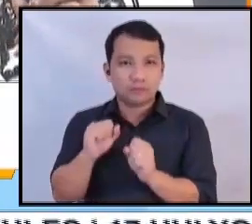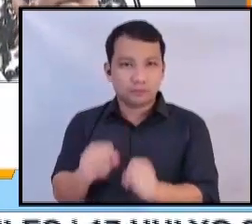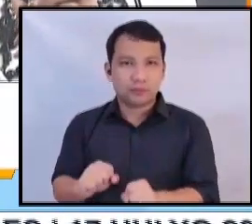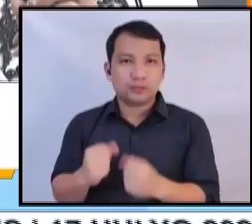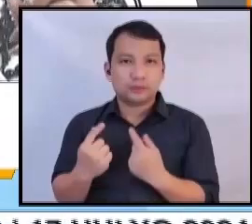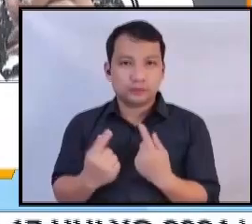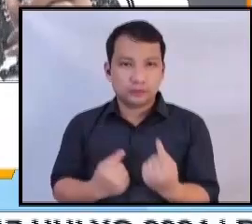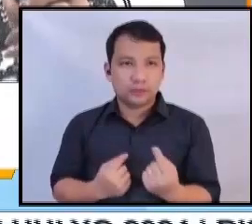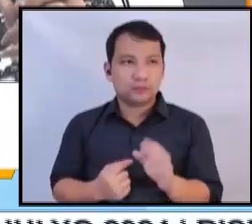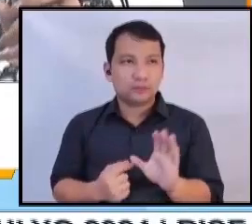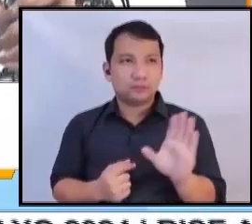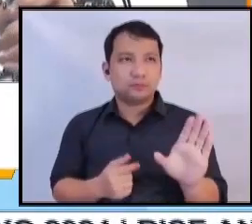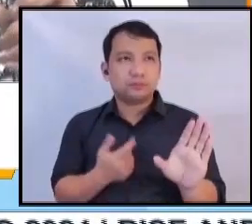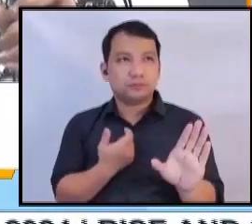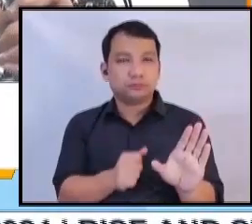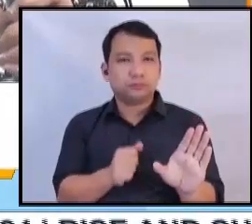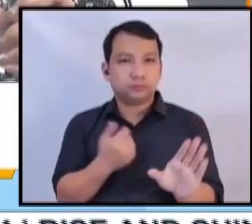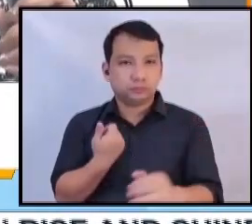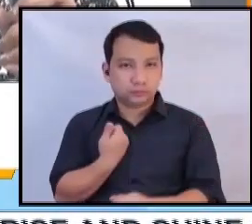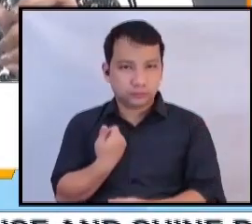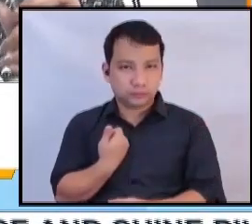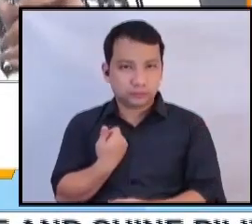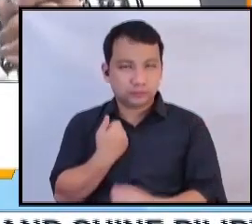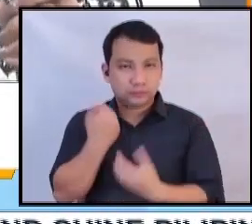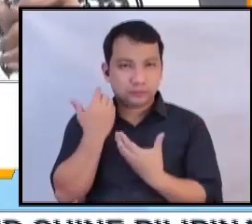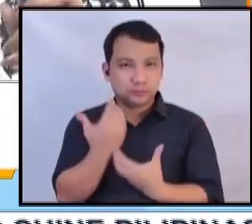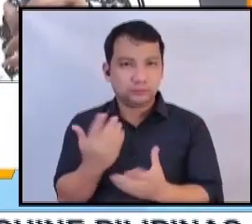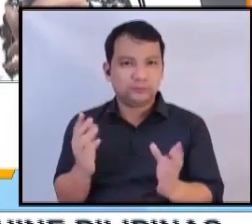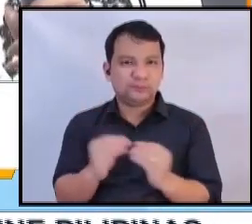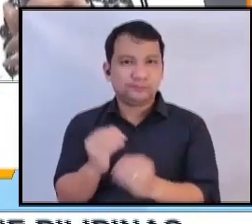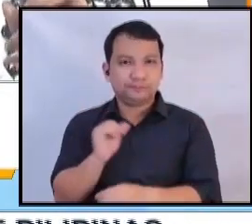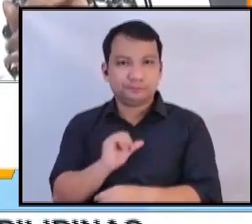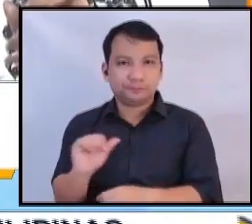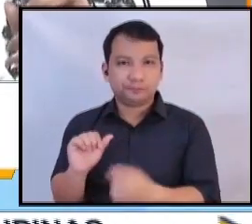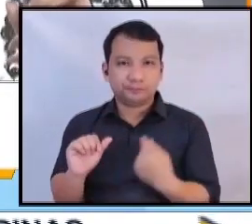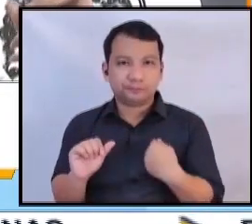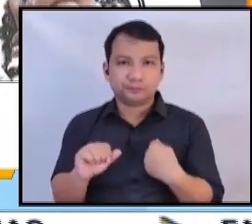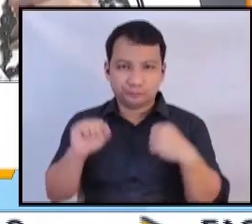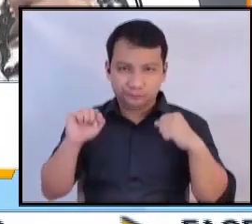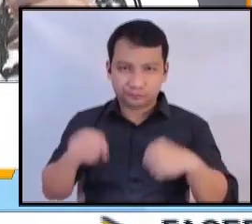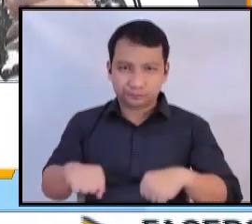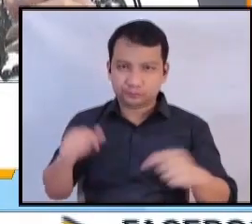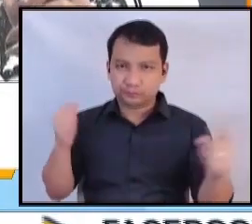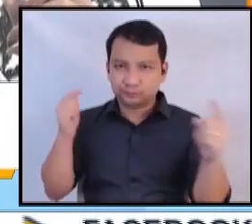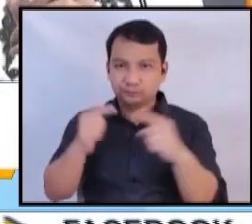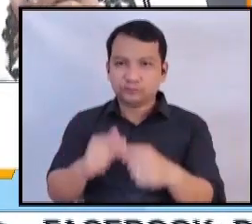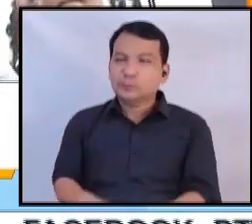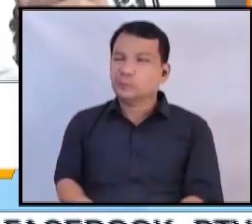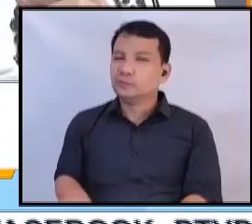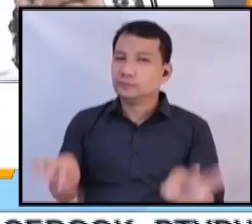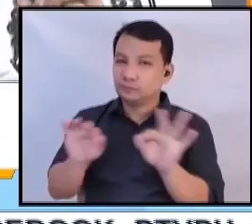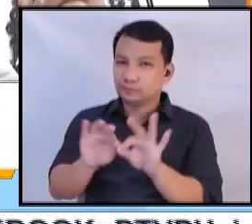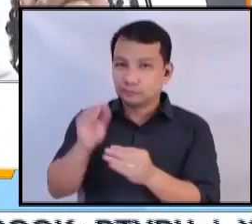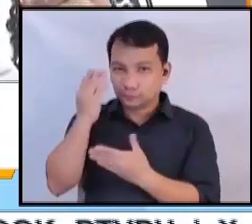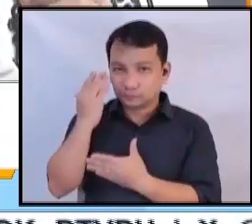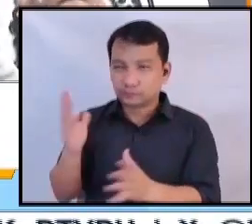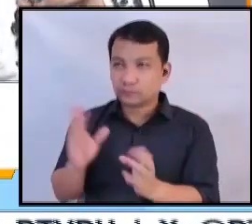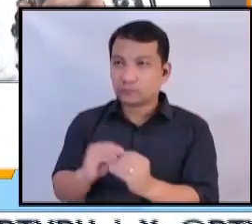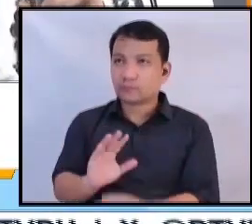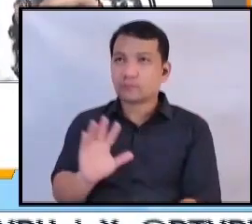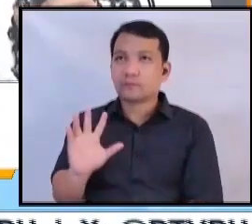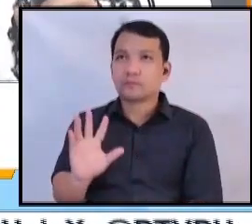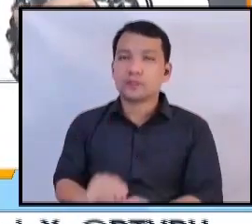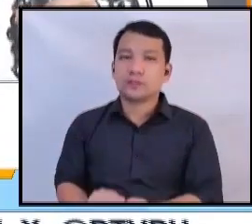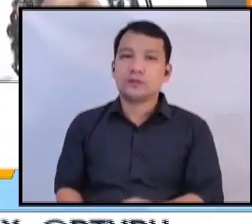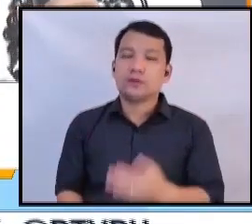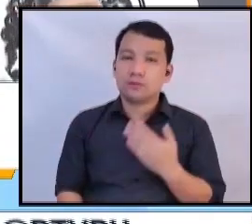trust yourself, you trust that you're capable in anything, then you can achieve it. Basta po, continue lang because you have